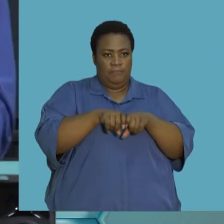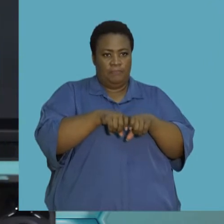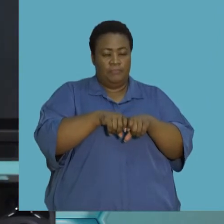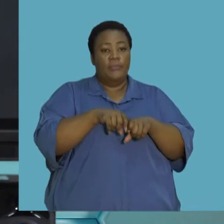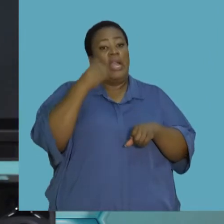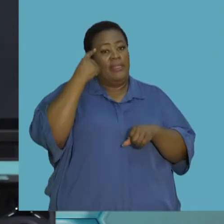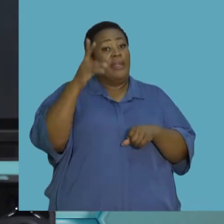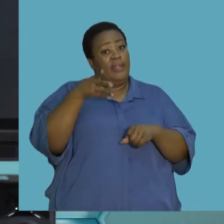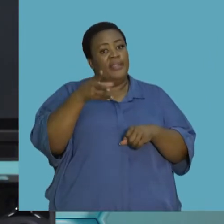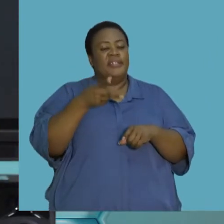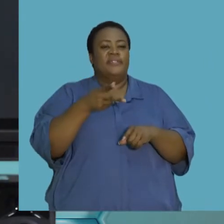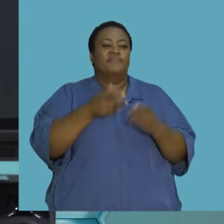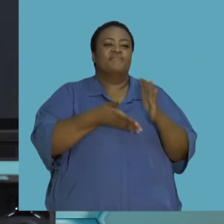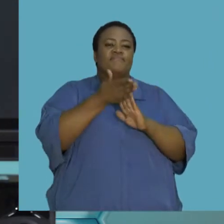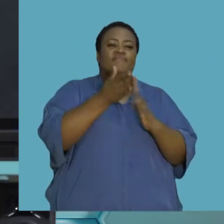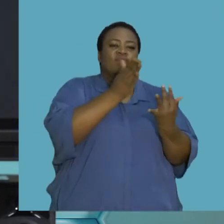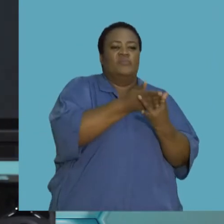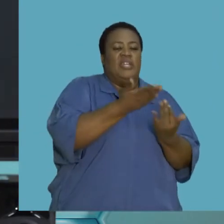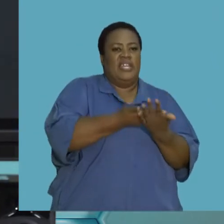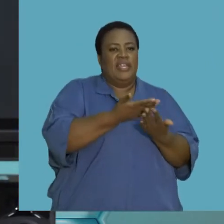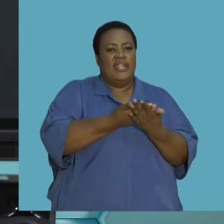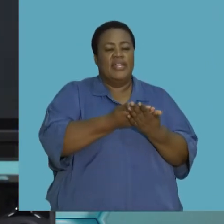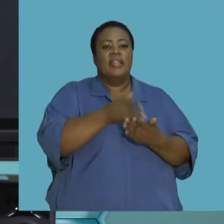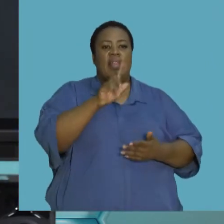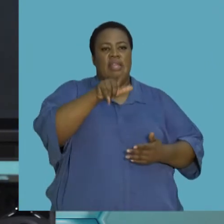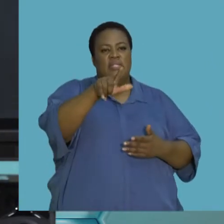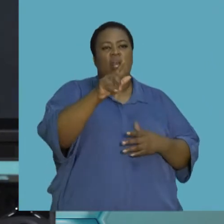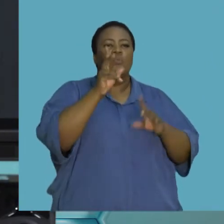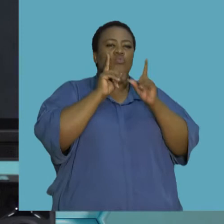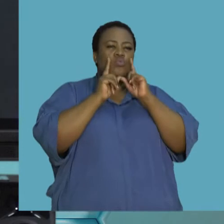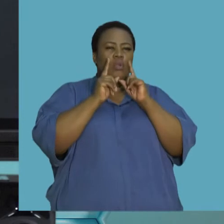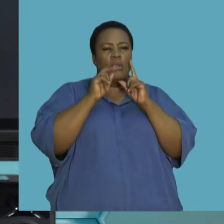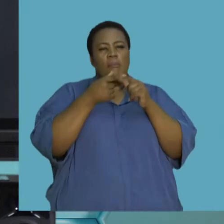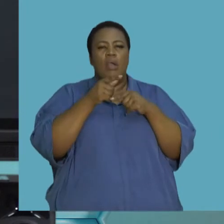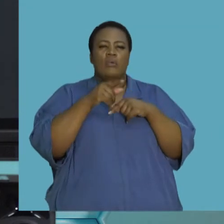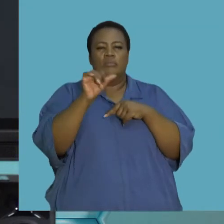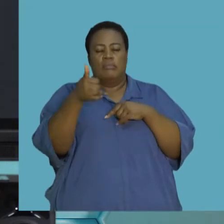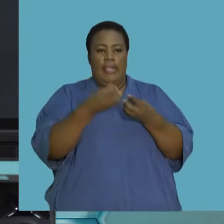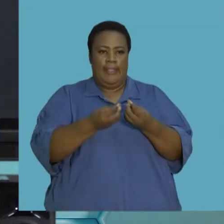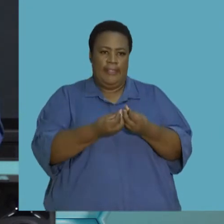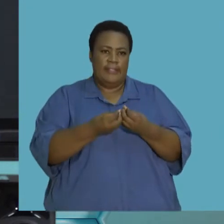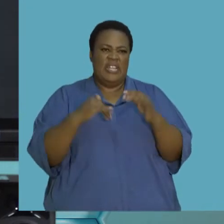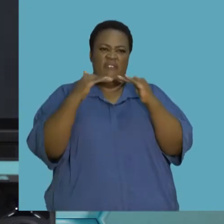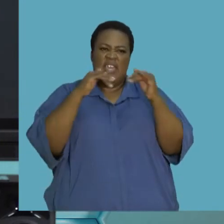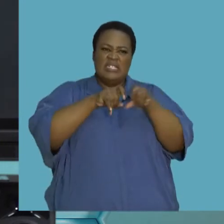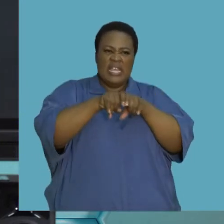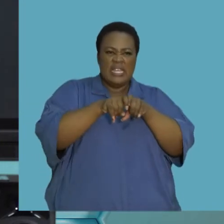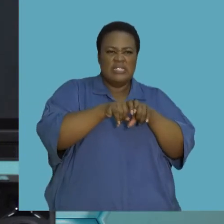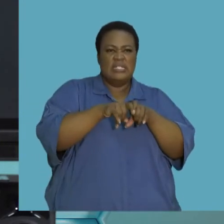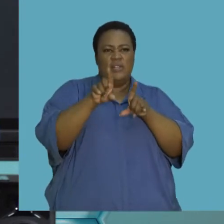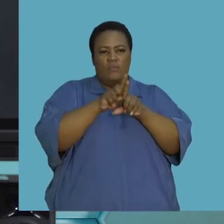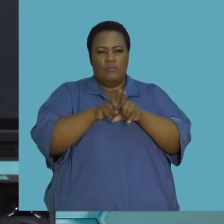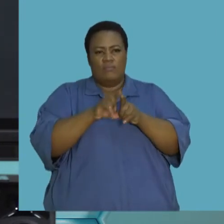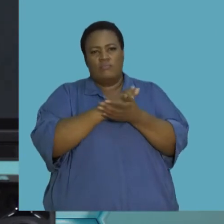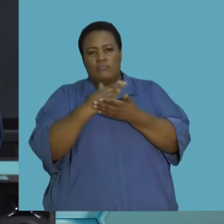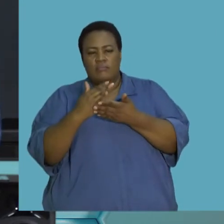fair test, I think you guys deserve a break, and then we'll look at what is validity, fair test, and trying